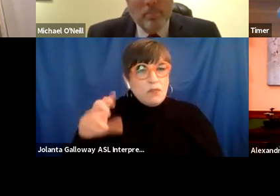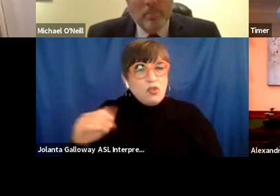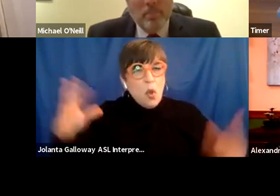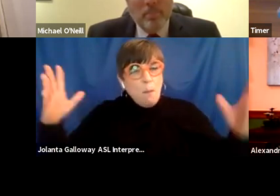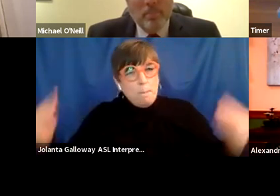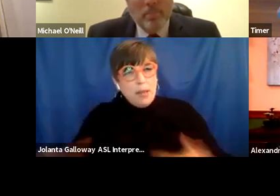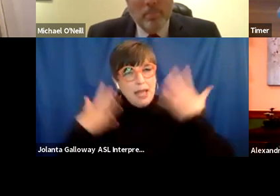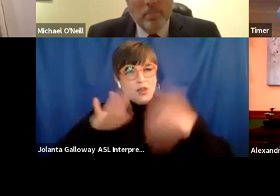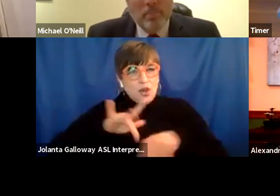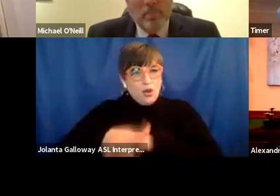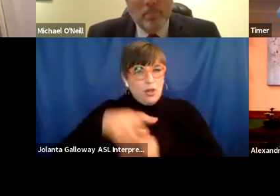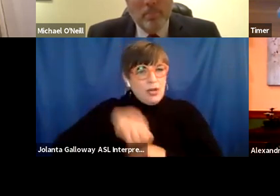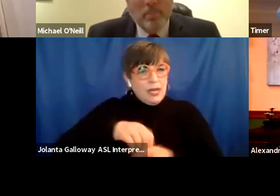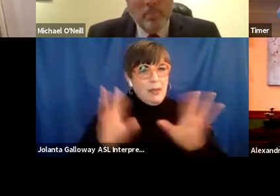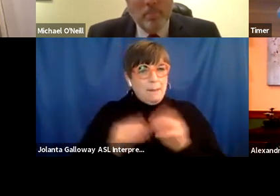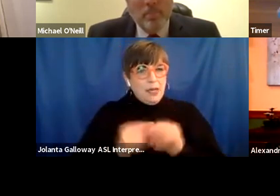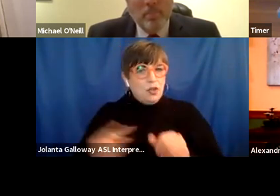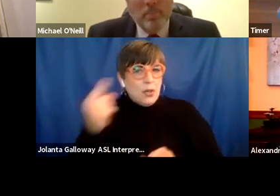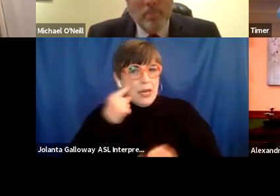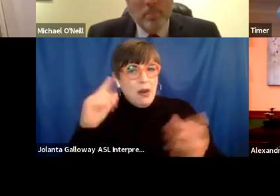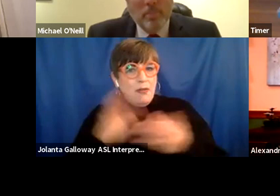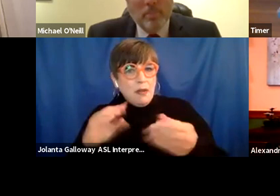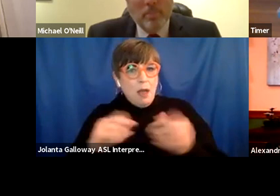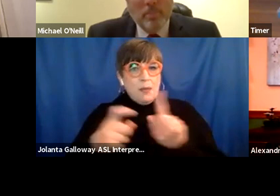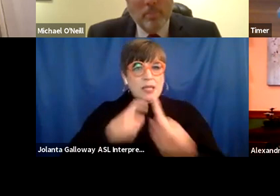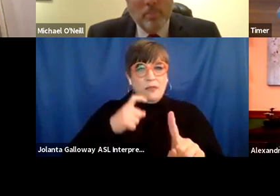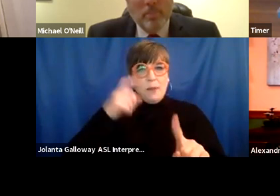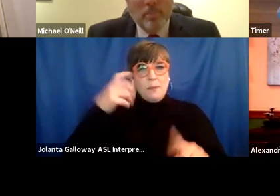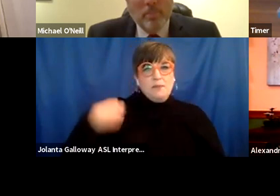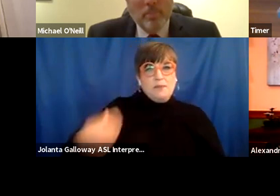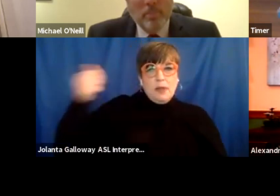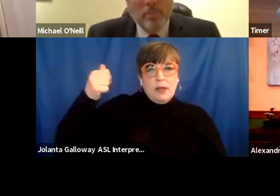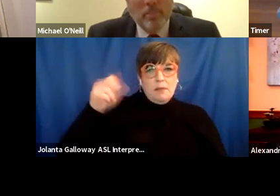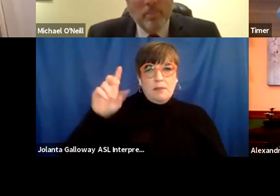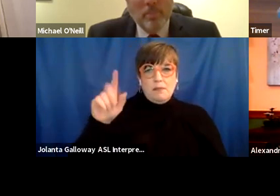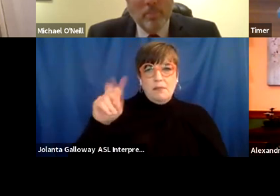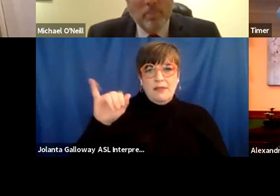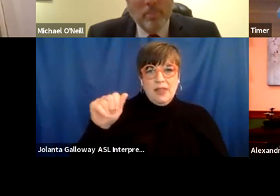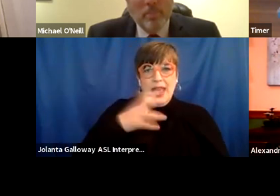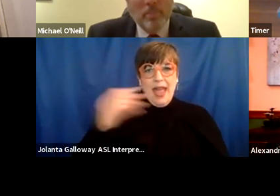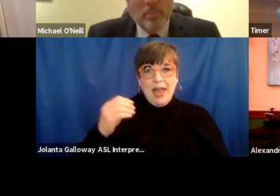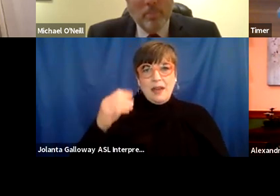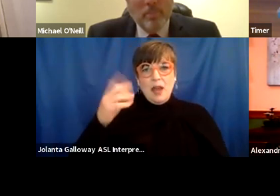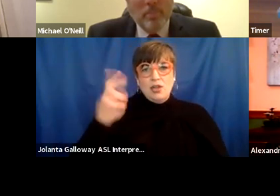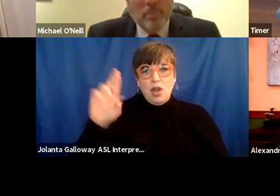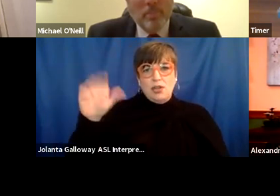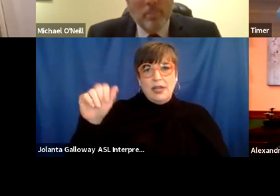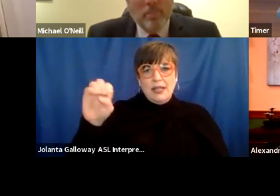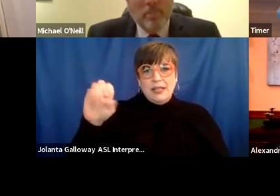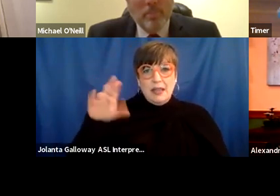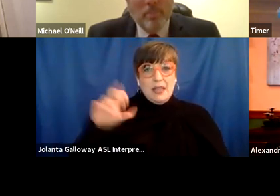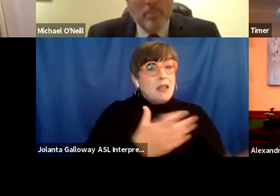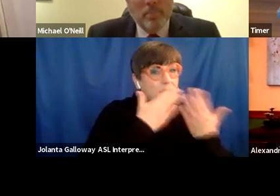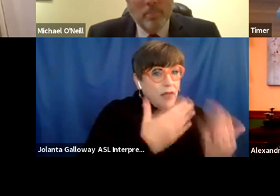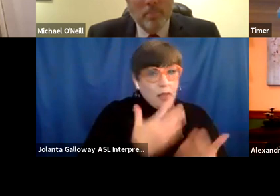the meeting to hear the comments of Chair Davila and Dr. Caselius. Thank you, thank you. It's